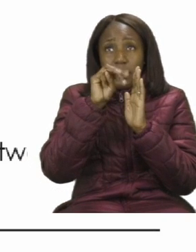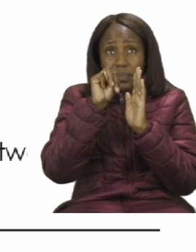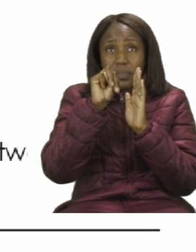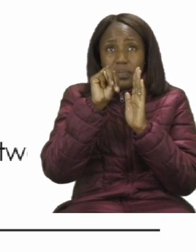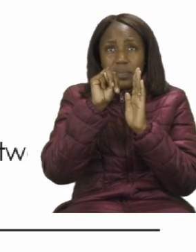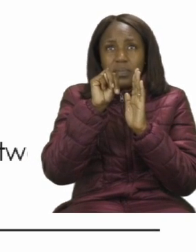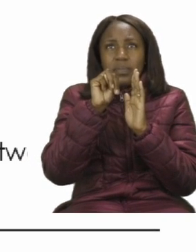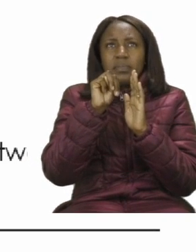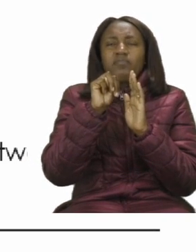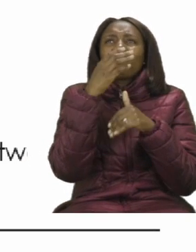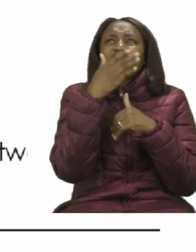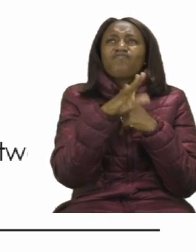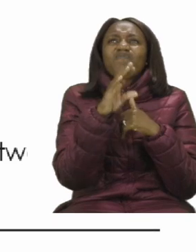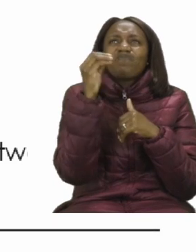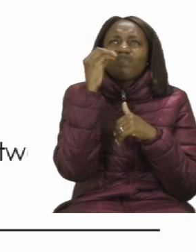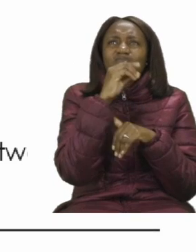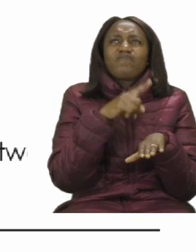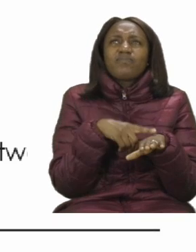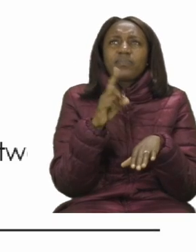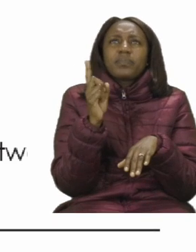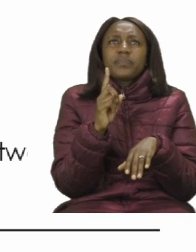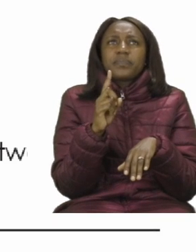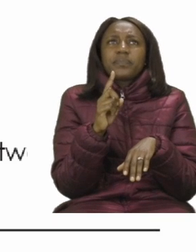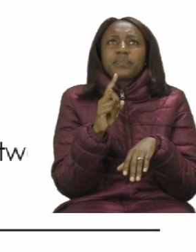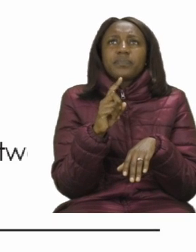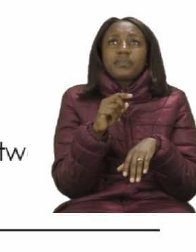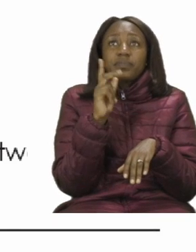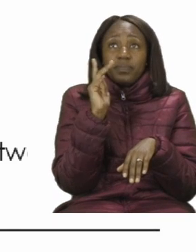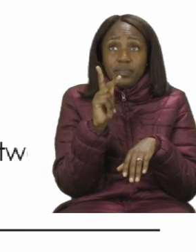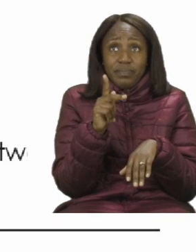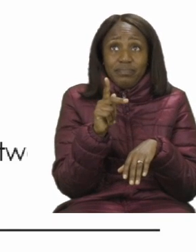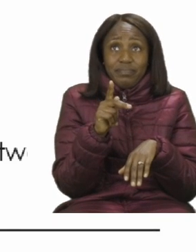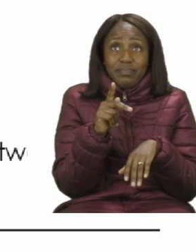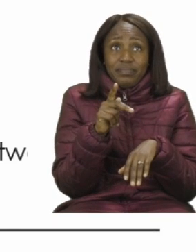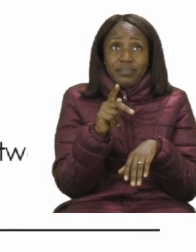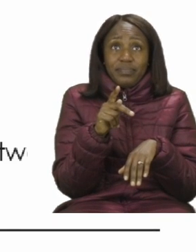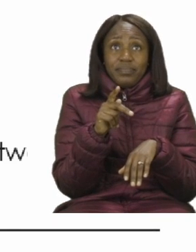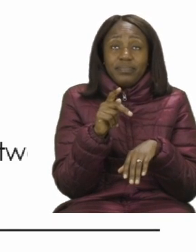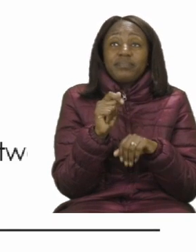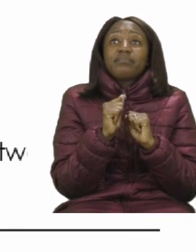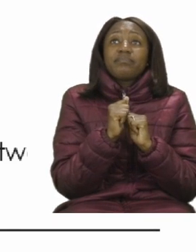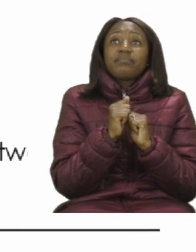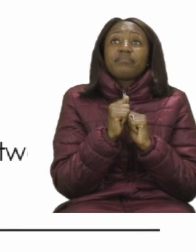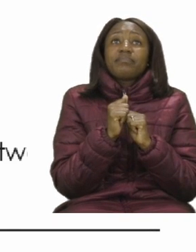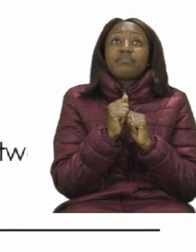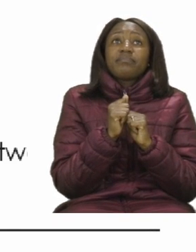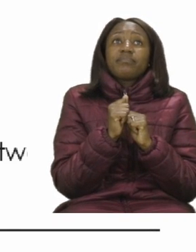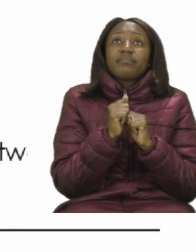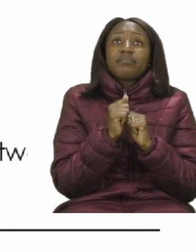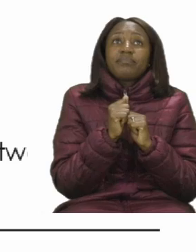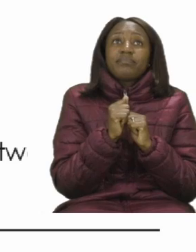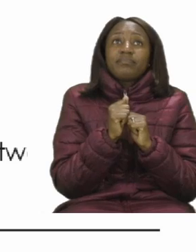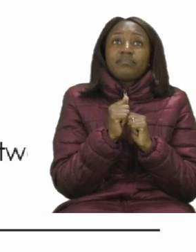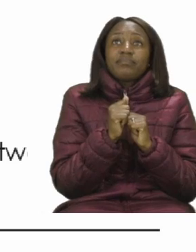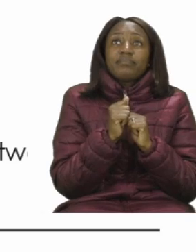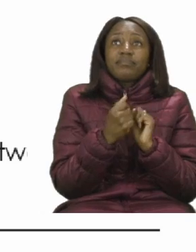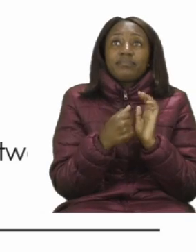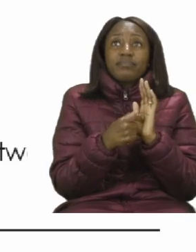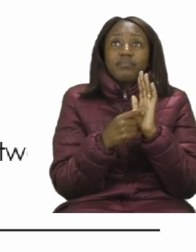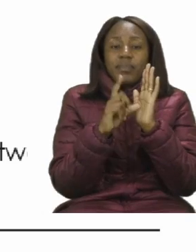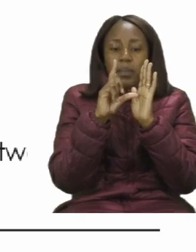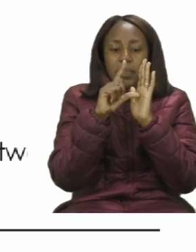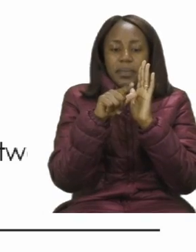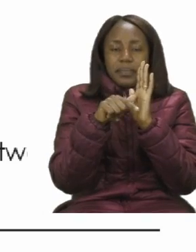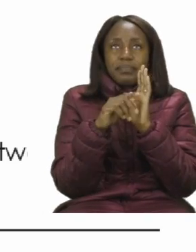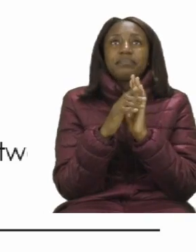I done eating? Okay, now for this problem, I put up our